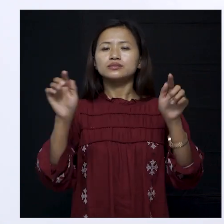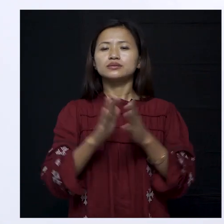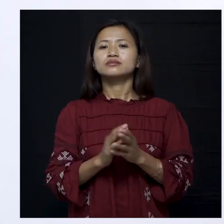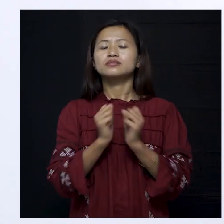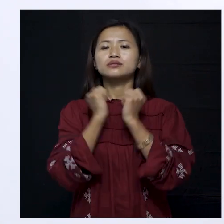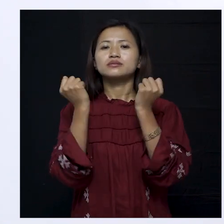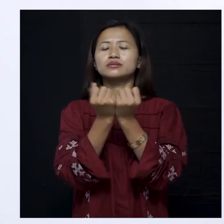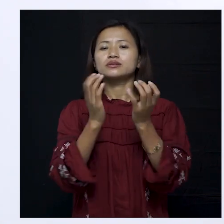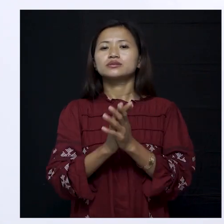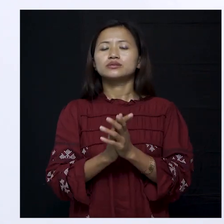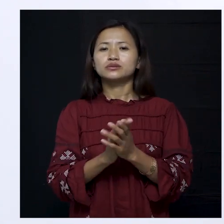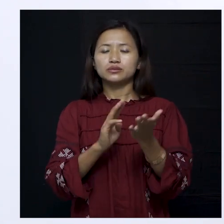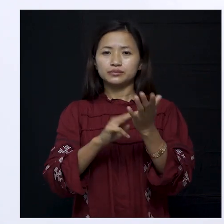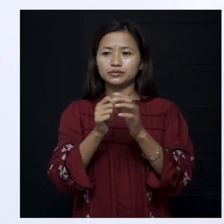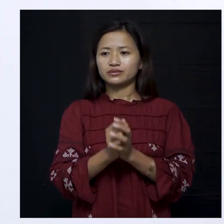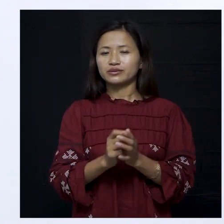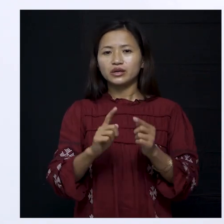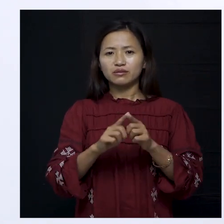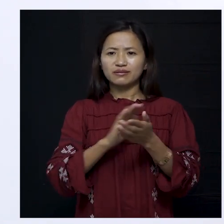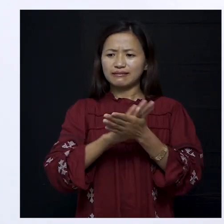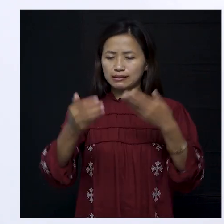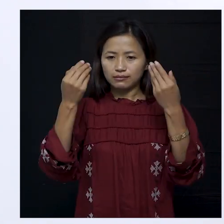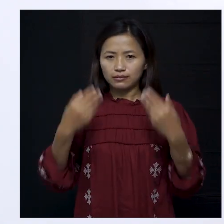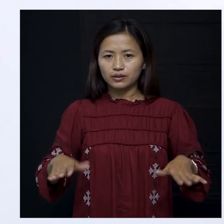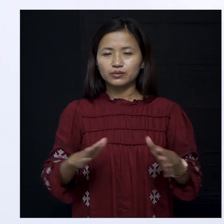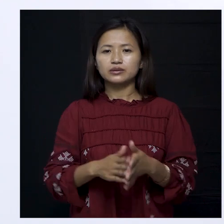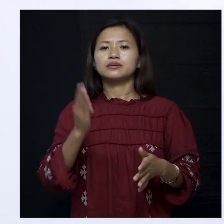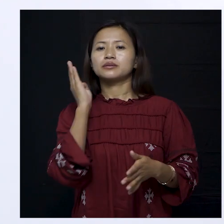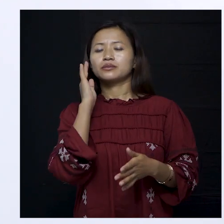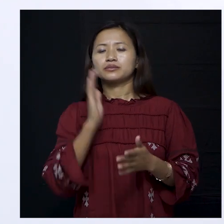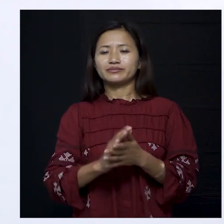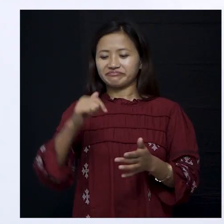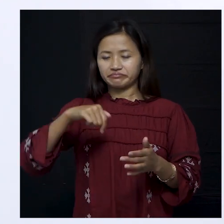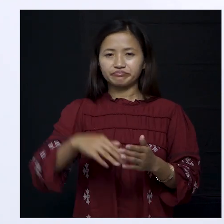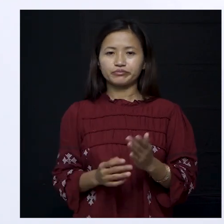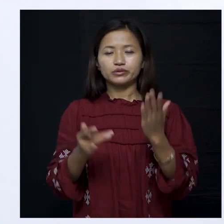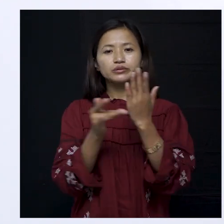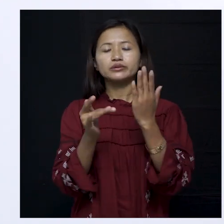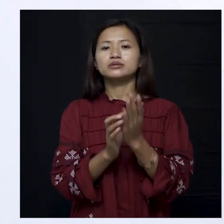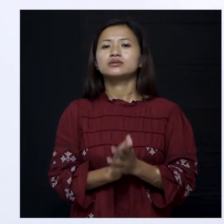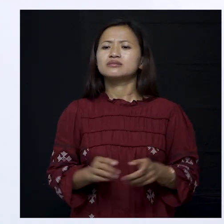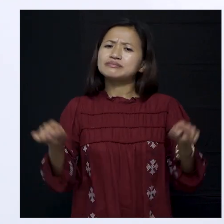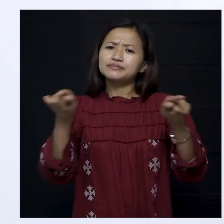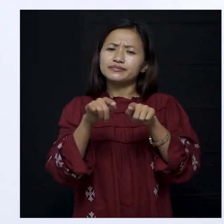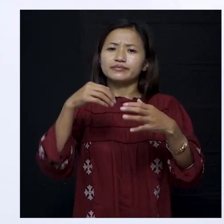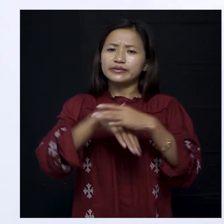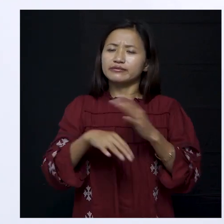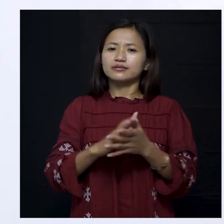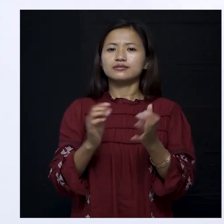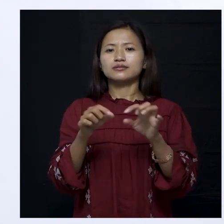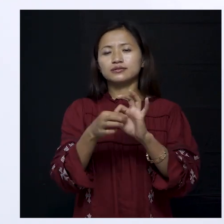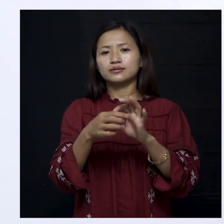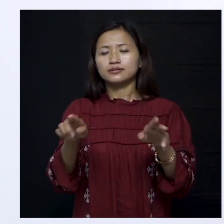and they end up with mobile phones or computers, with modern technology. They are all interrelated. We know that,